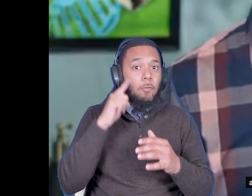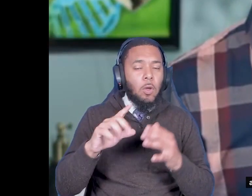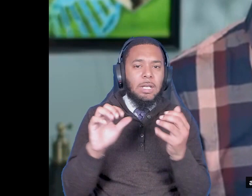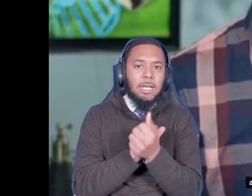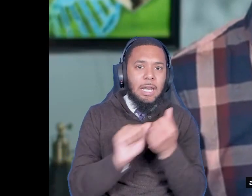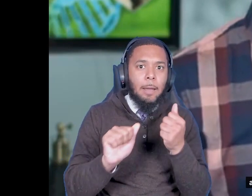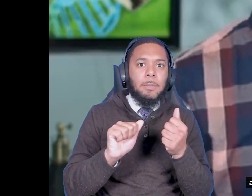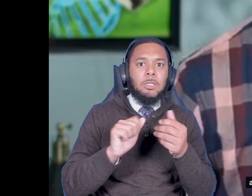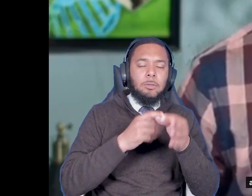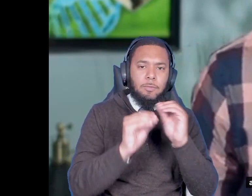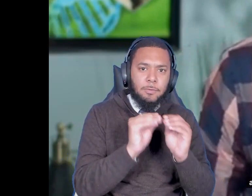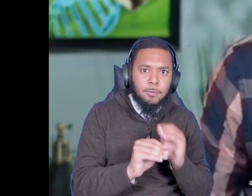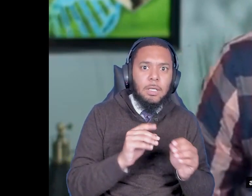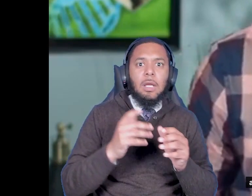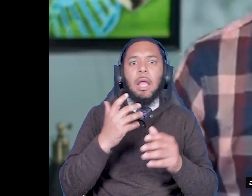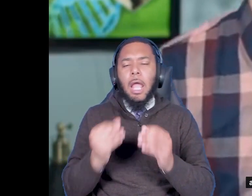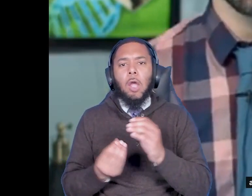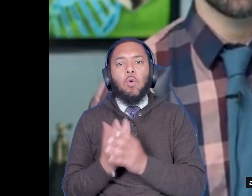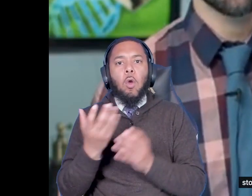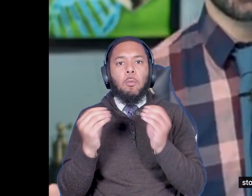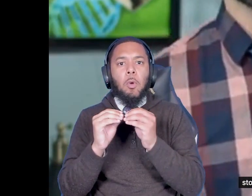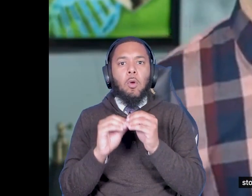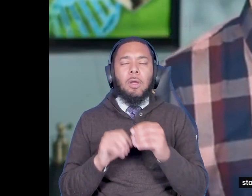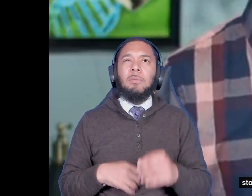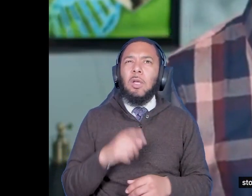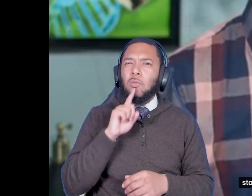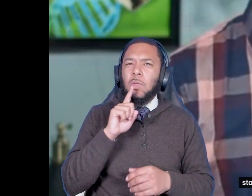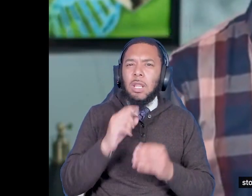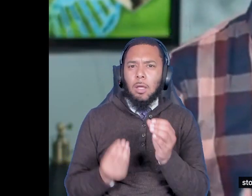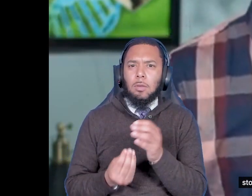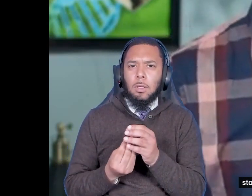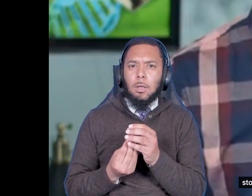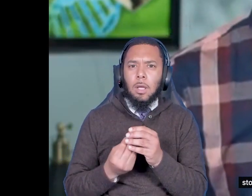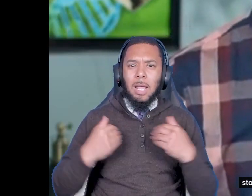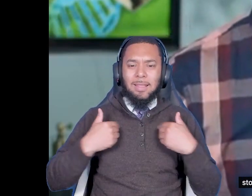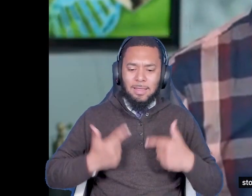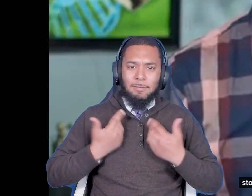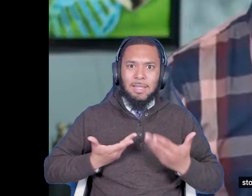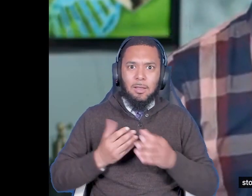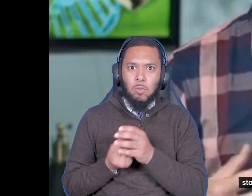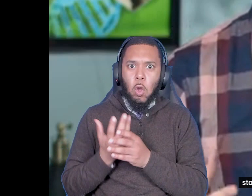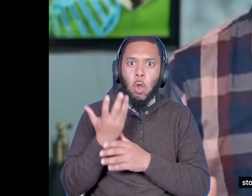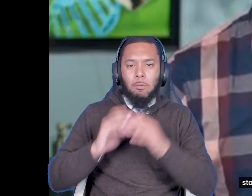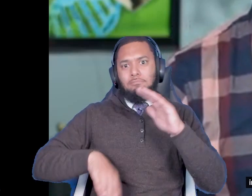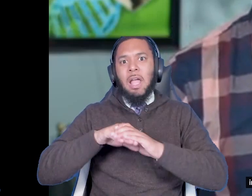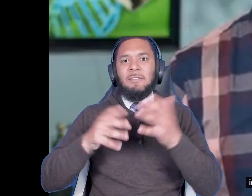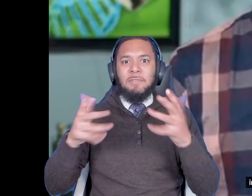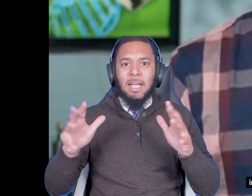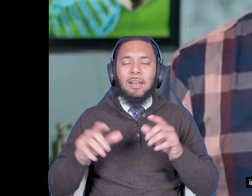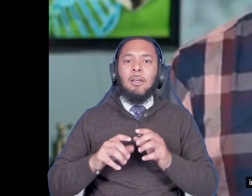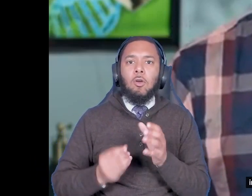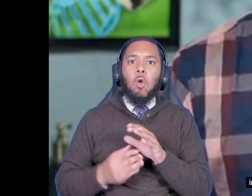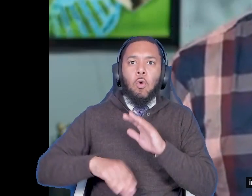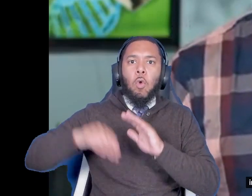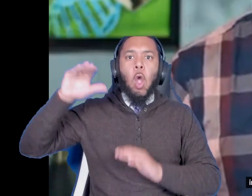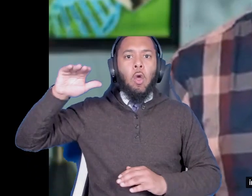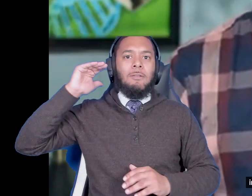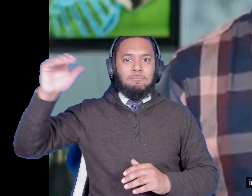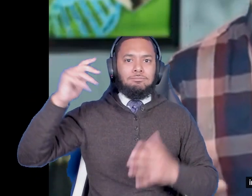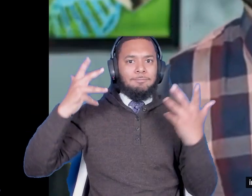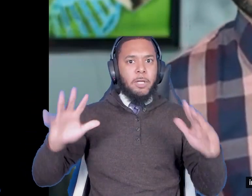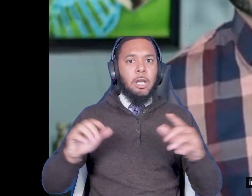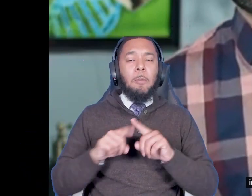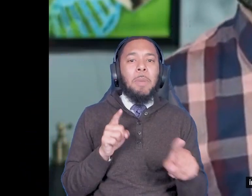get larger. At a certain point, most organisms reach a maximum size, but you can't stop mitosis there because you're still going to have lots of